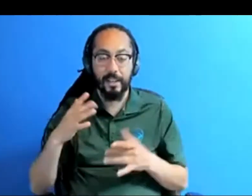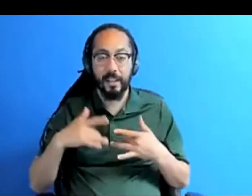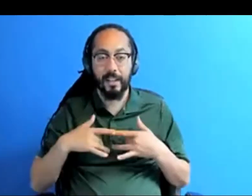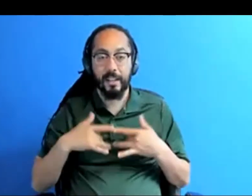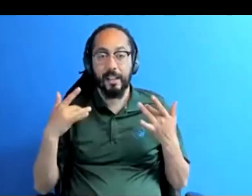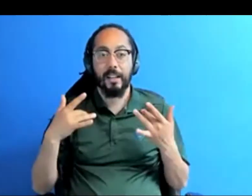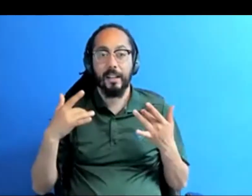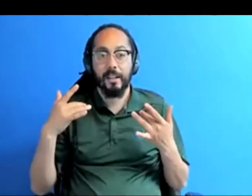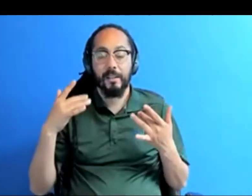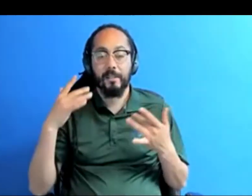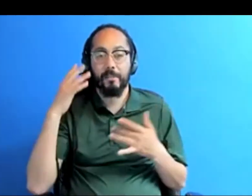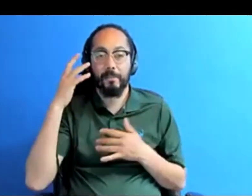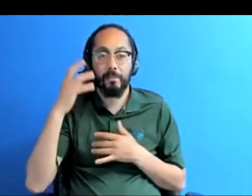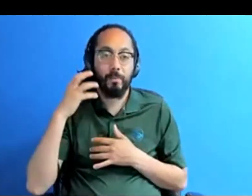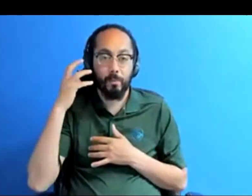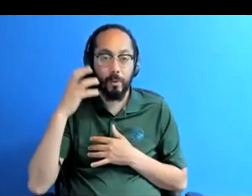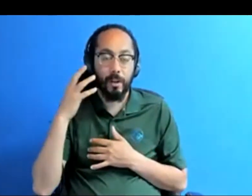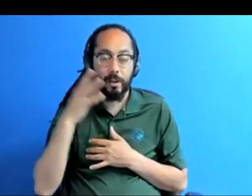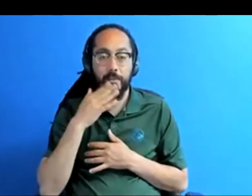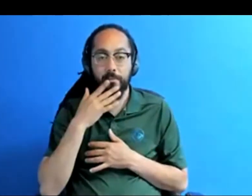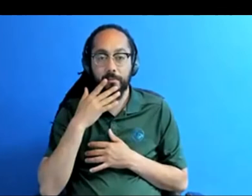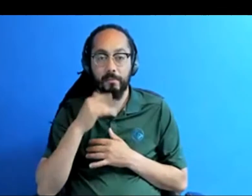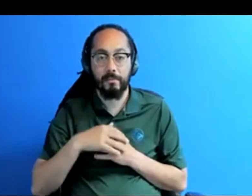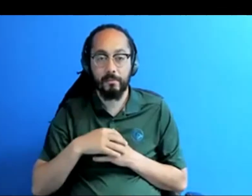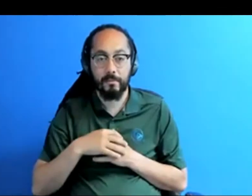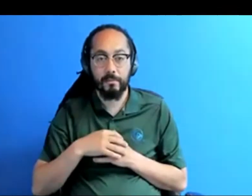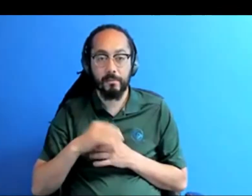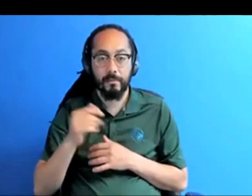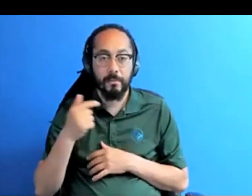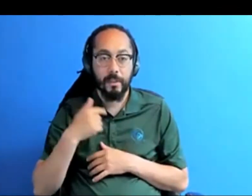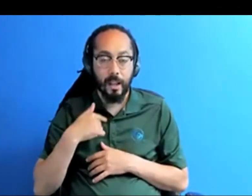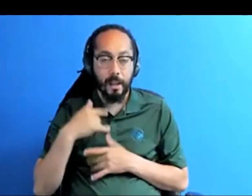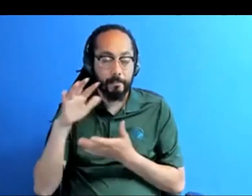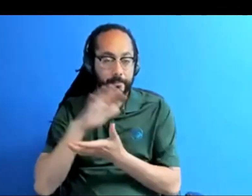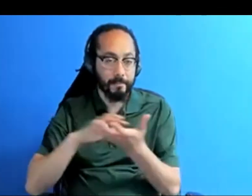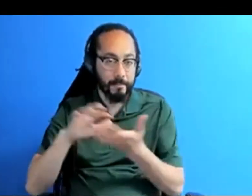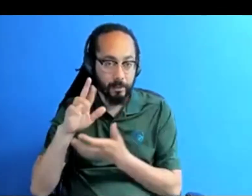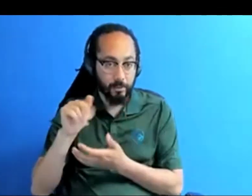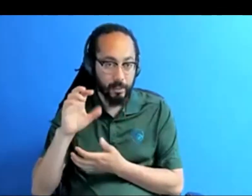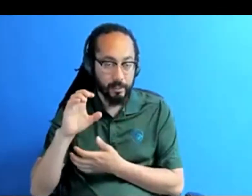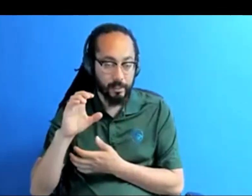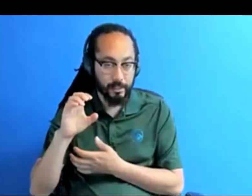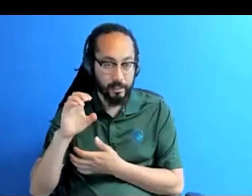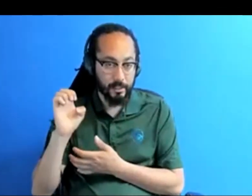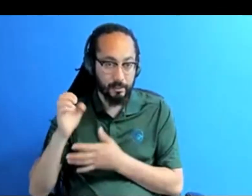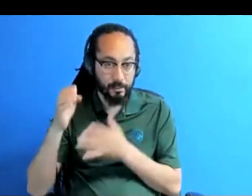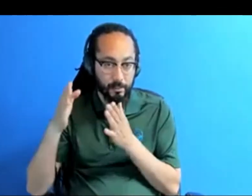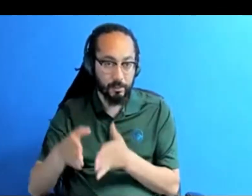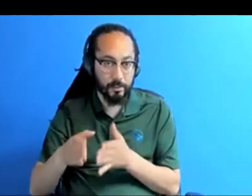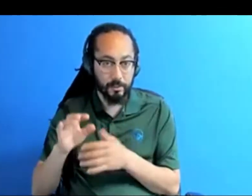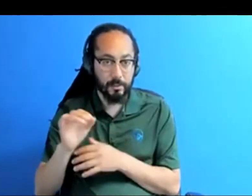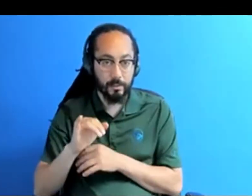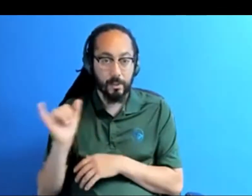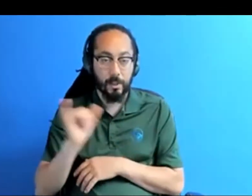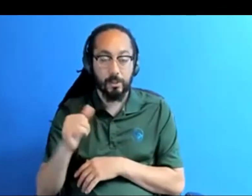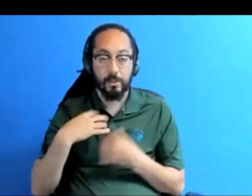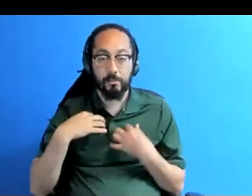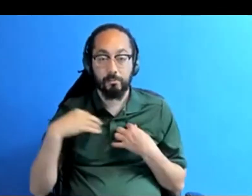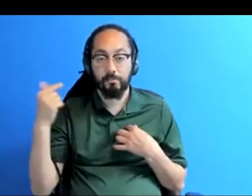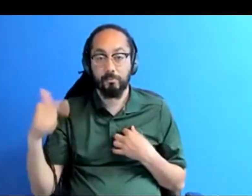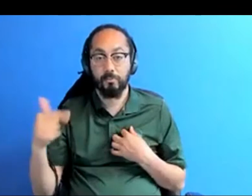brown complexion. I am a multiracial person. Also wearing a teal